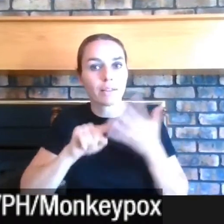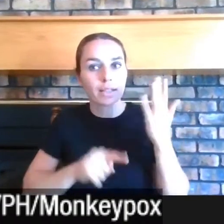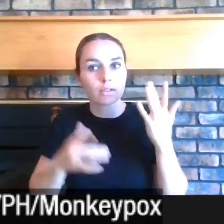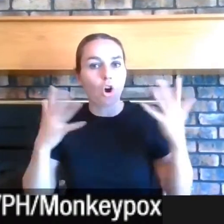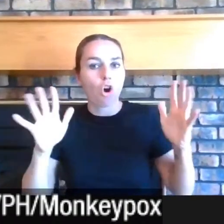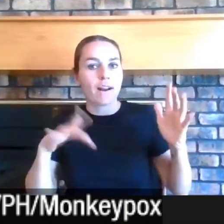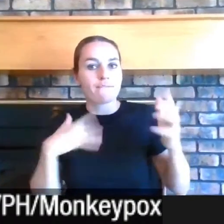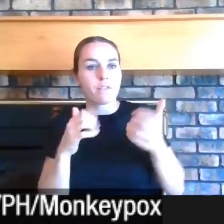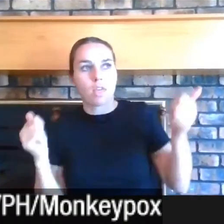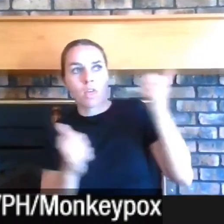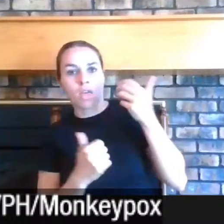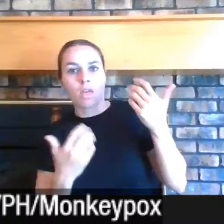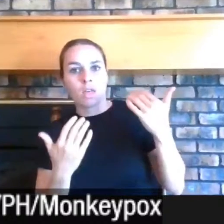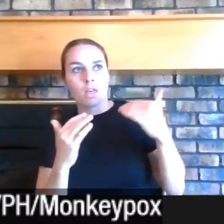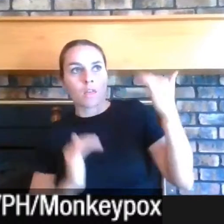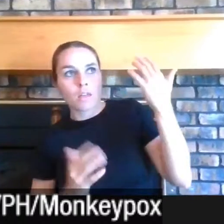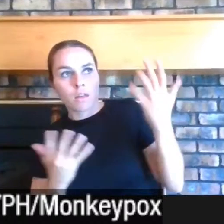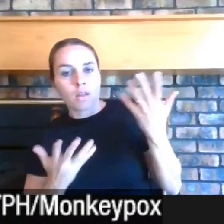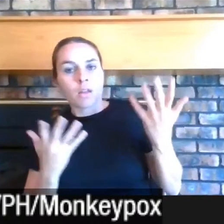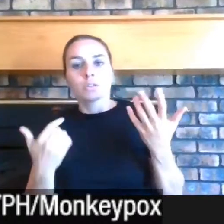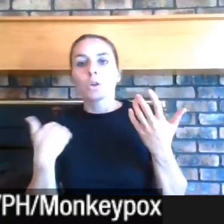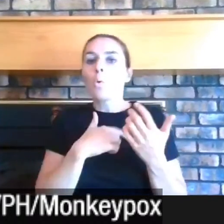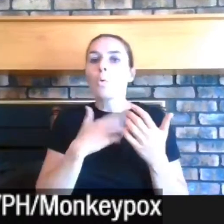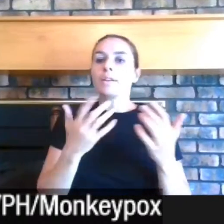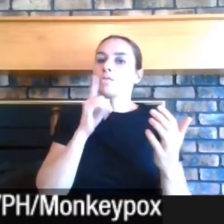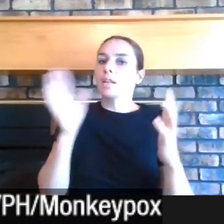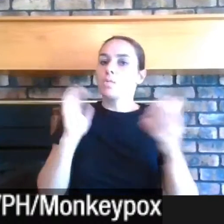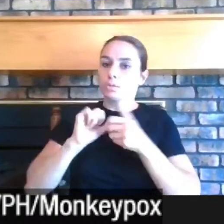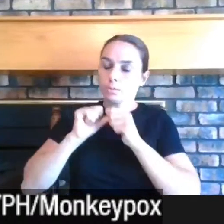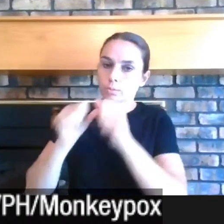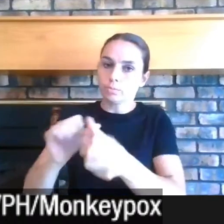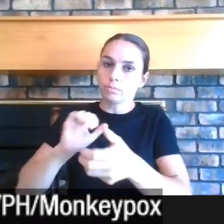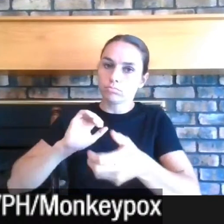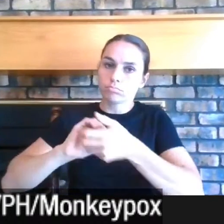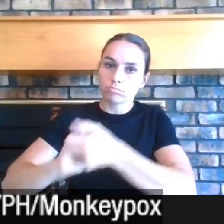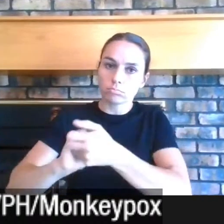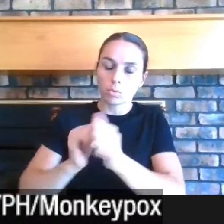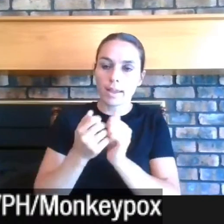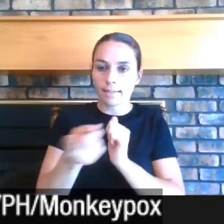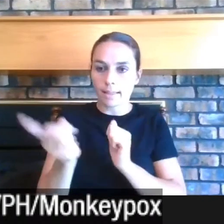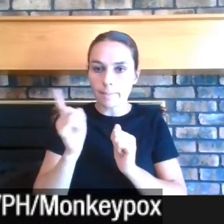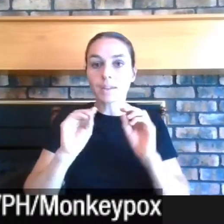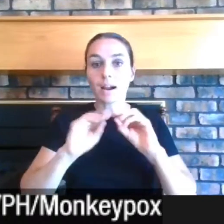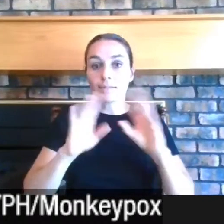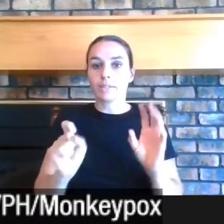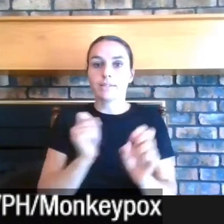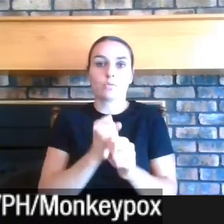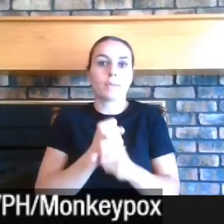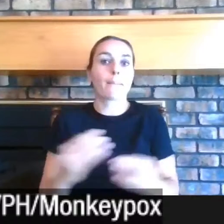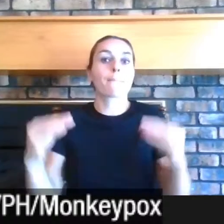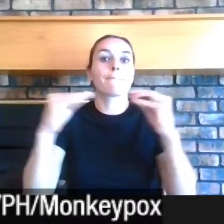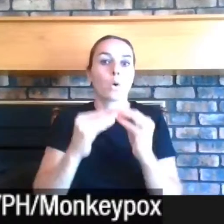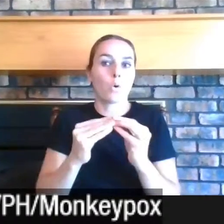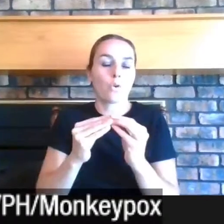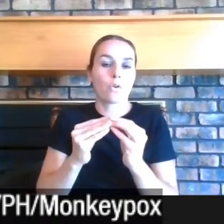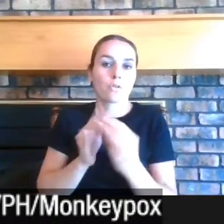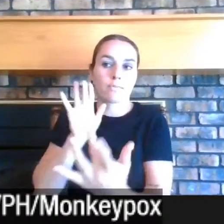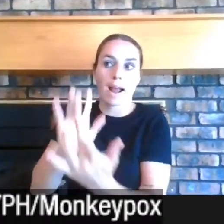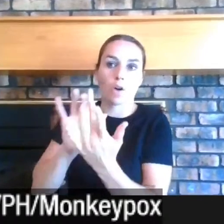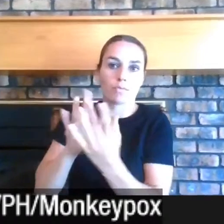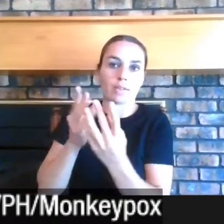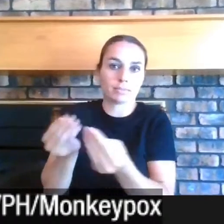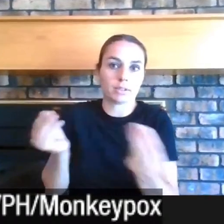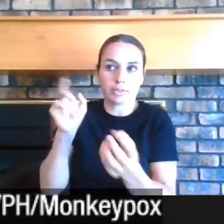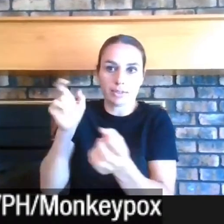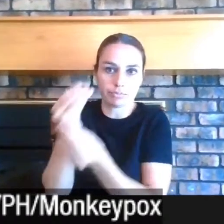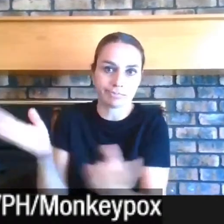continue those partnerships. We need to, evolve more materials and outreach materials into that group. We've